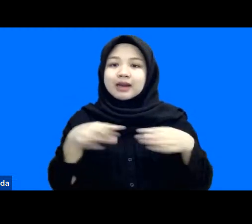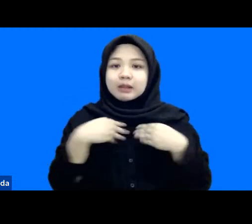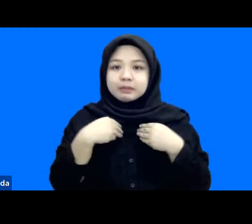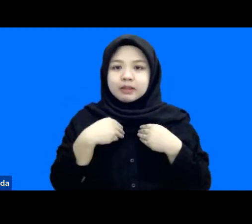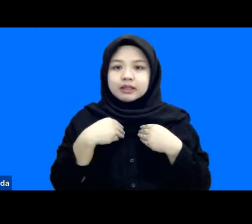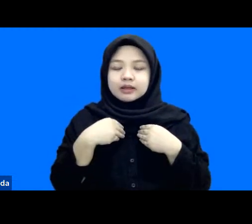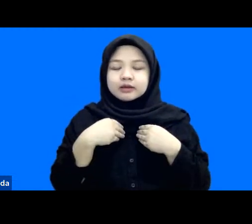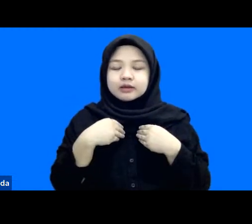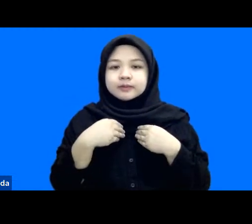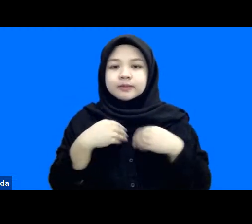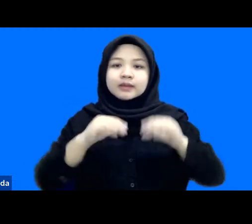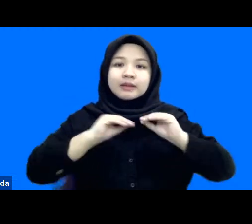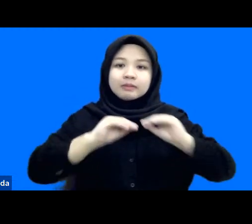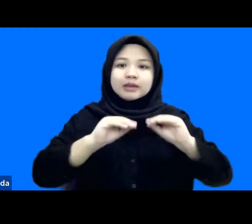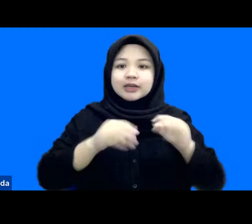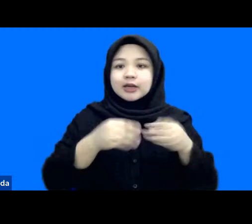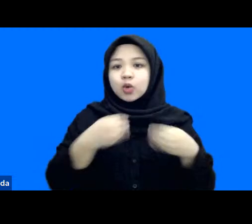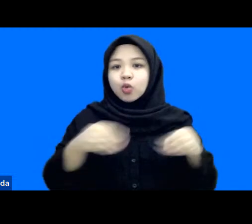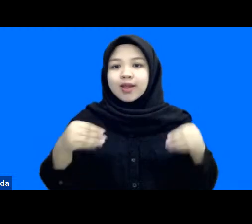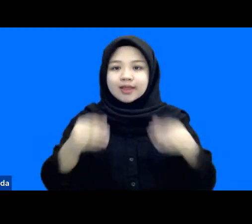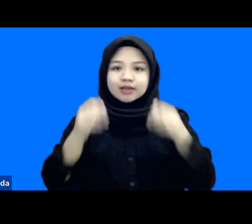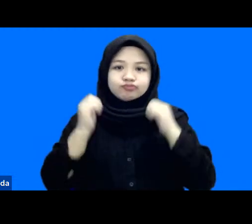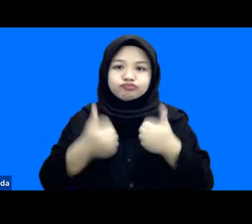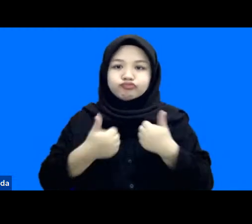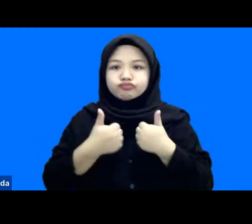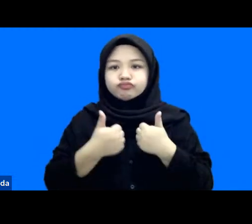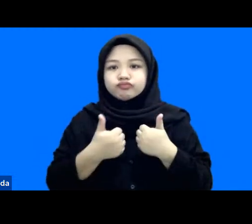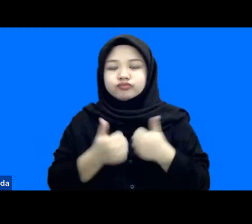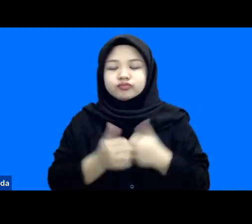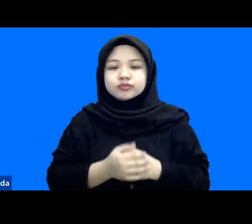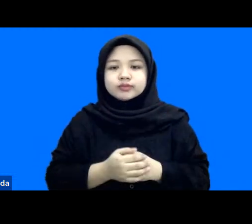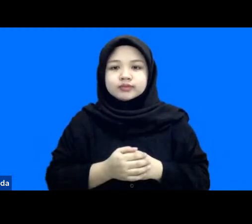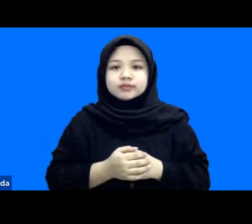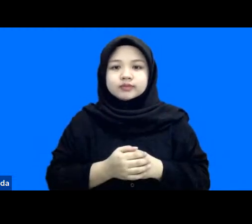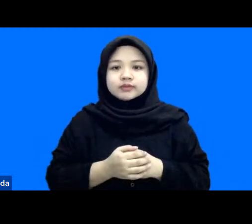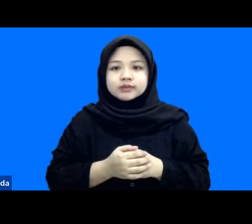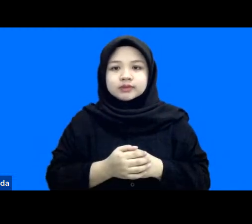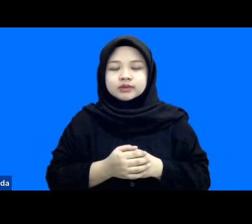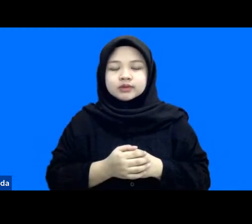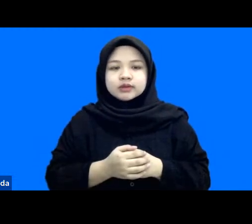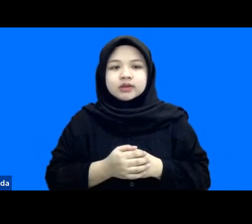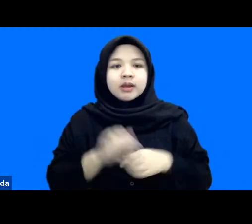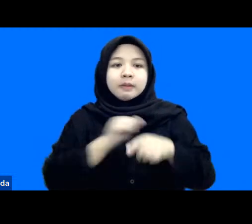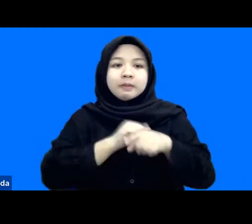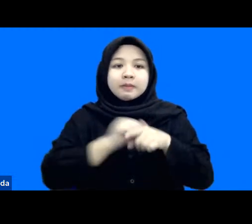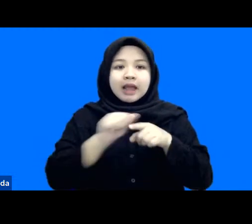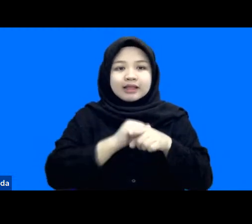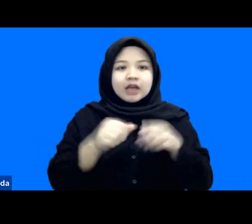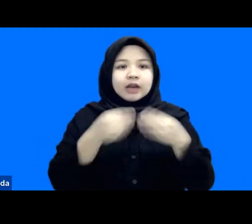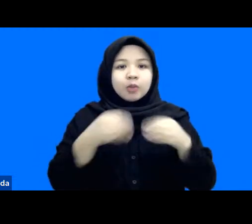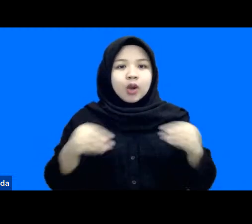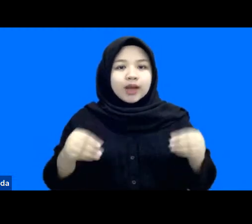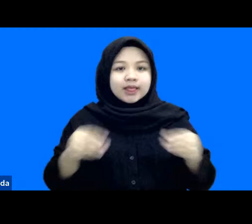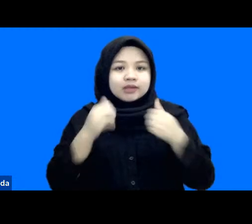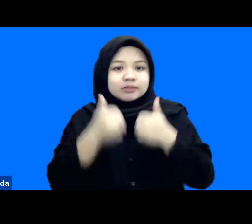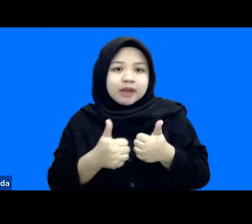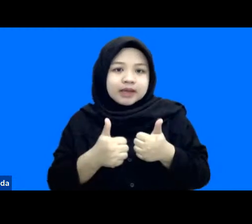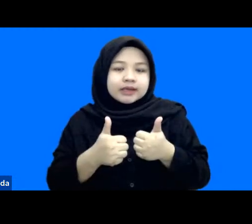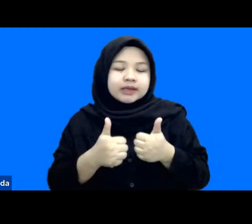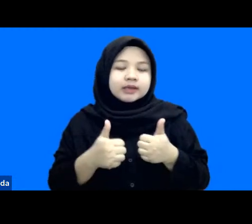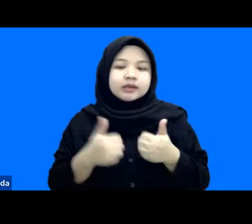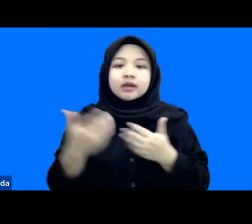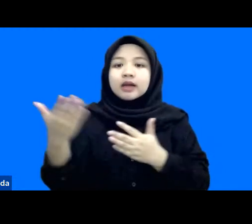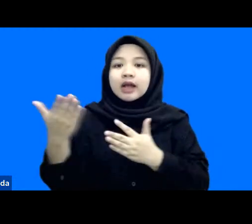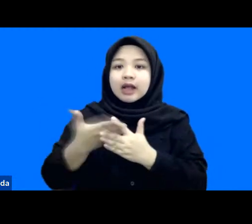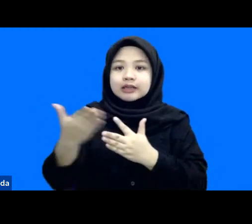education, quality vocational training, access to a technology and